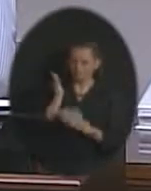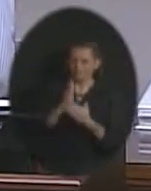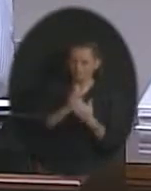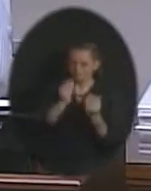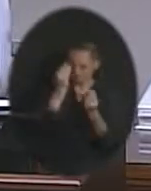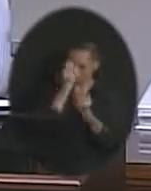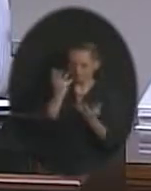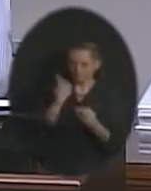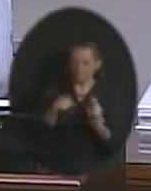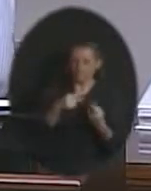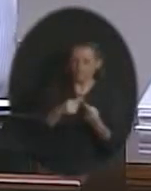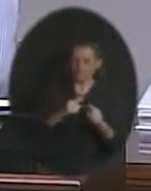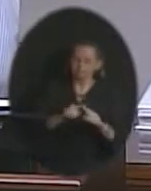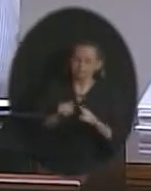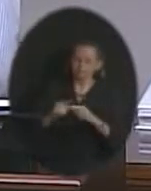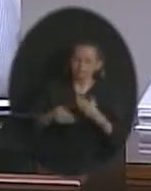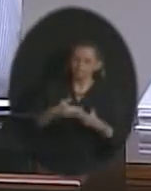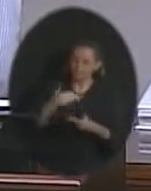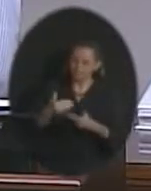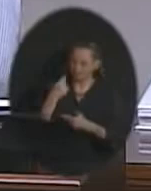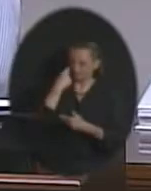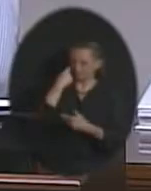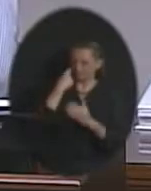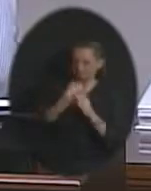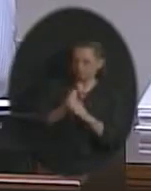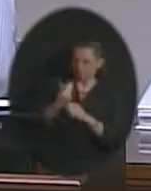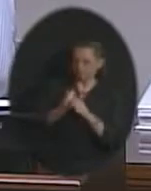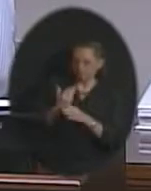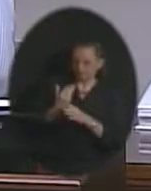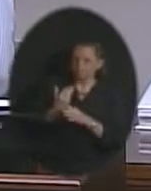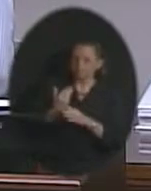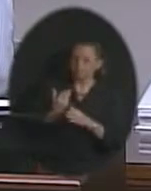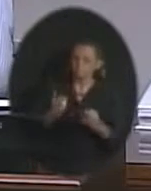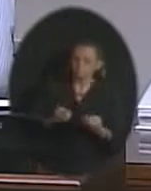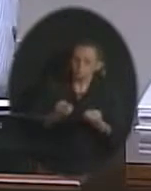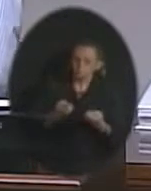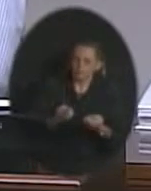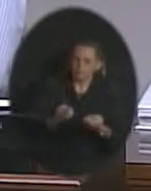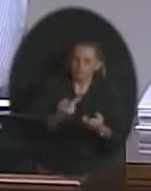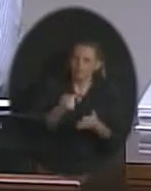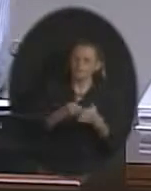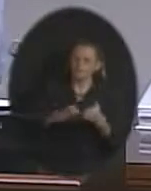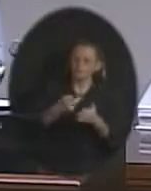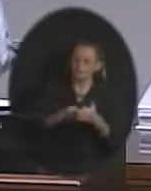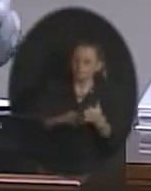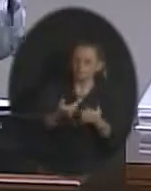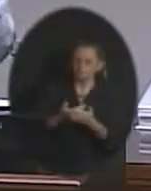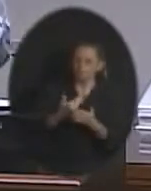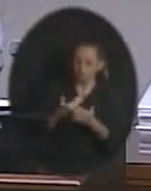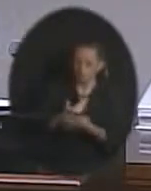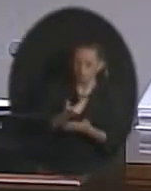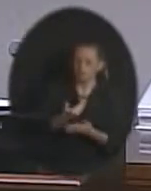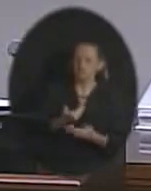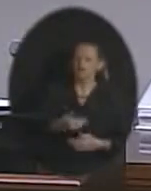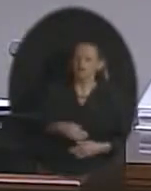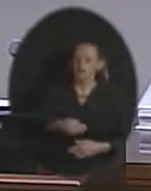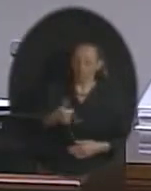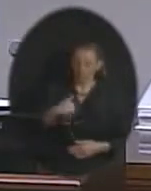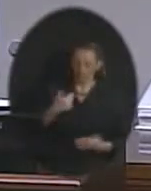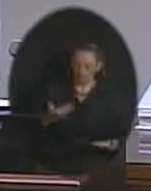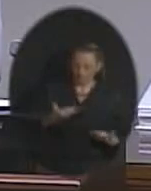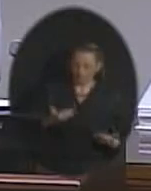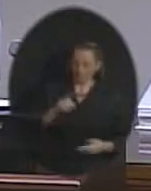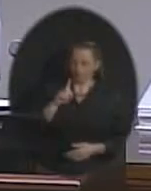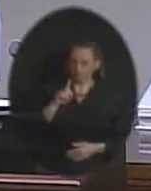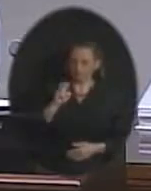from some processes that we've gone through this spring in recommending to you our premium renewals. I'll be here, Denise Carpenter will be joining us